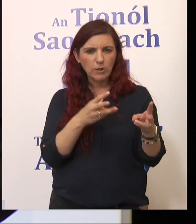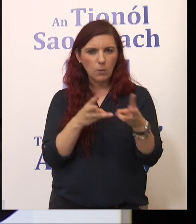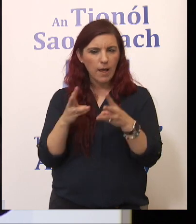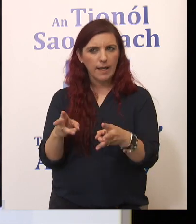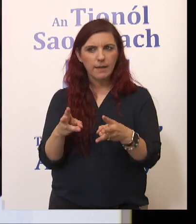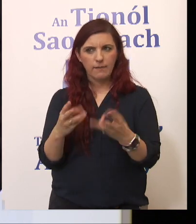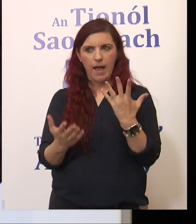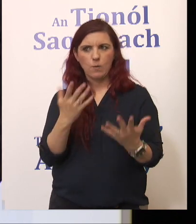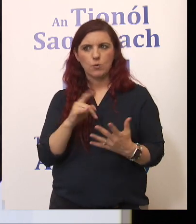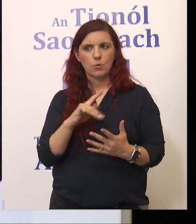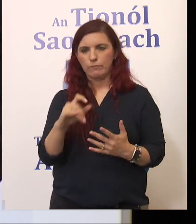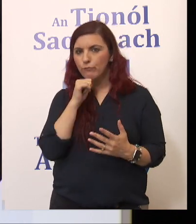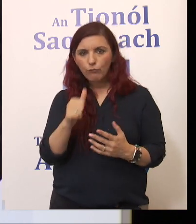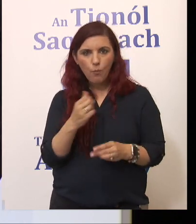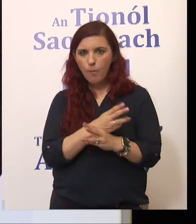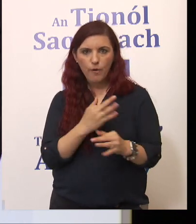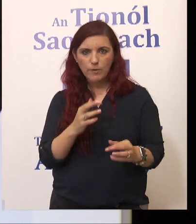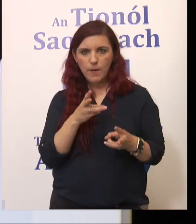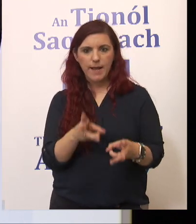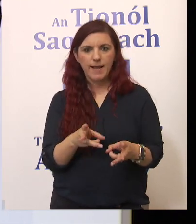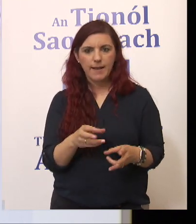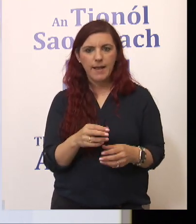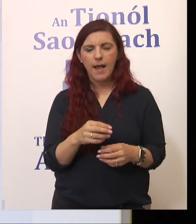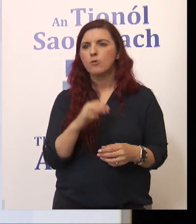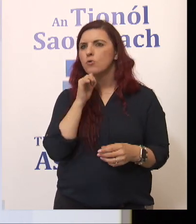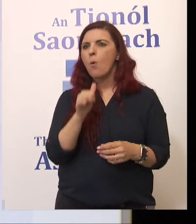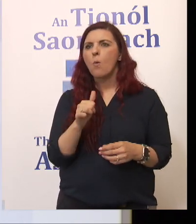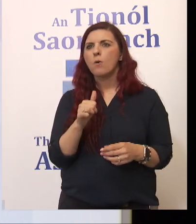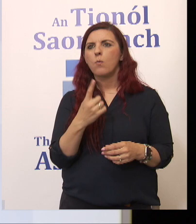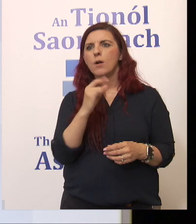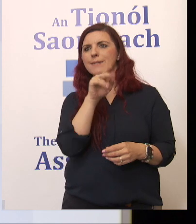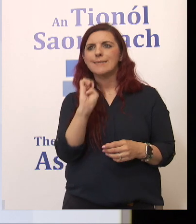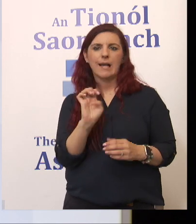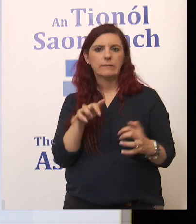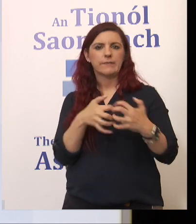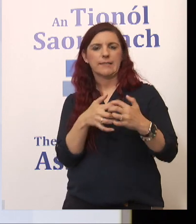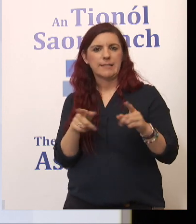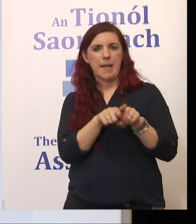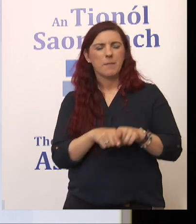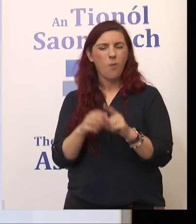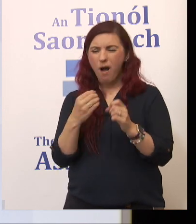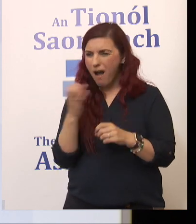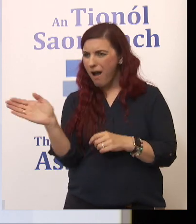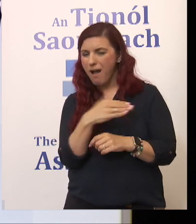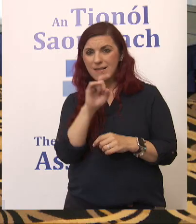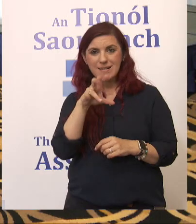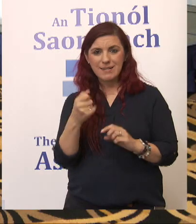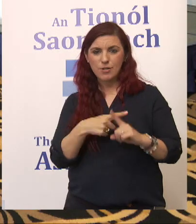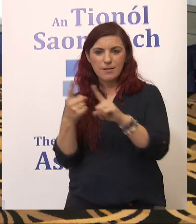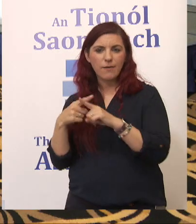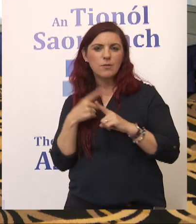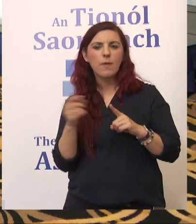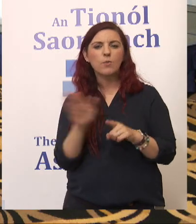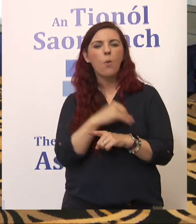how to do this, and there isn't a one-size-fits-all. All cities are different, and I suppose that whole issue